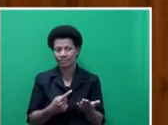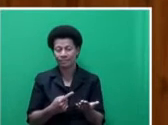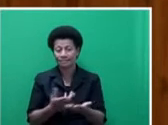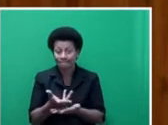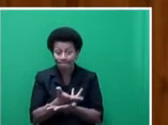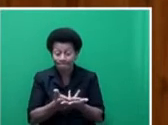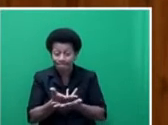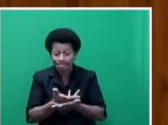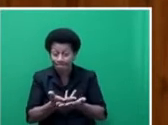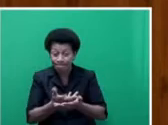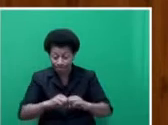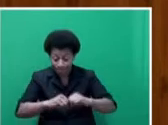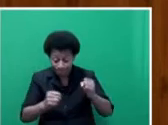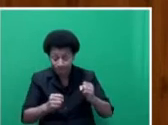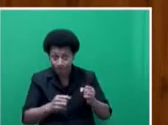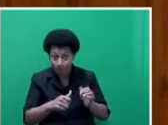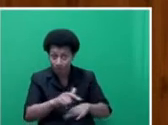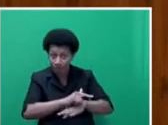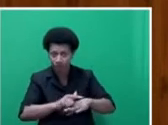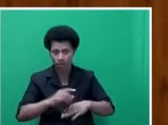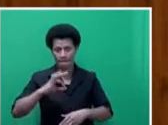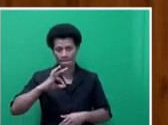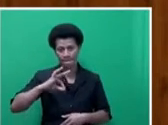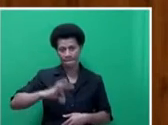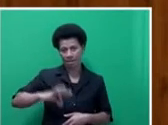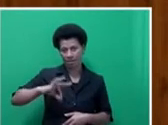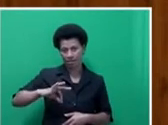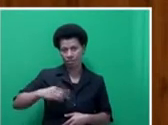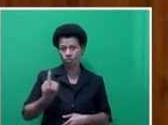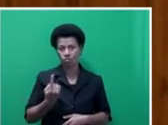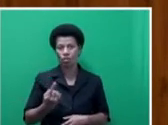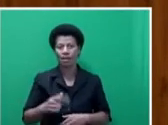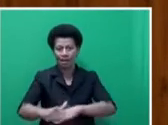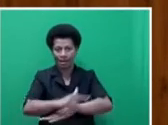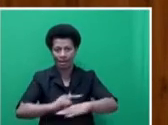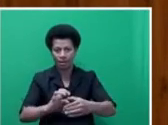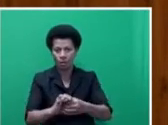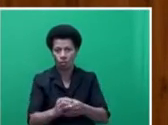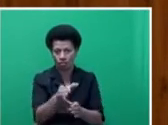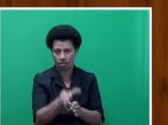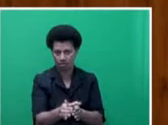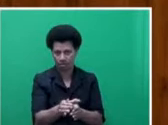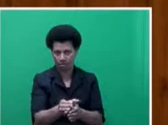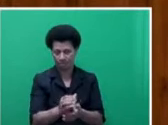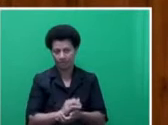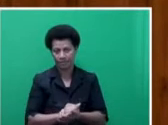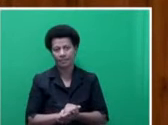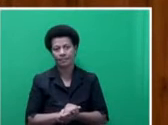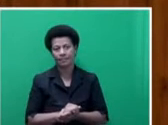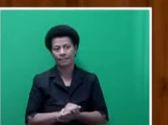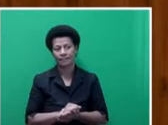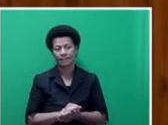to length was the benefit to the landowners if the land is actually given to